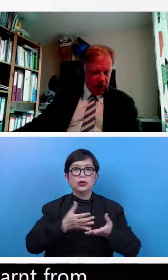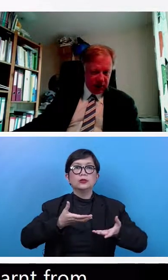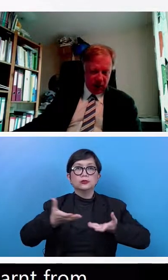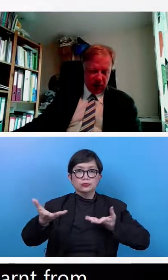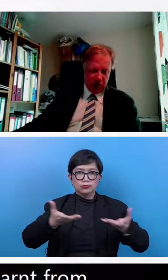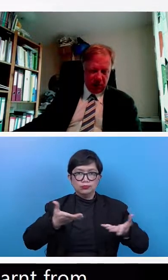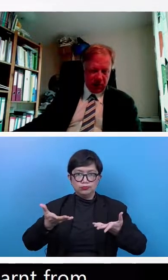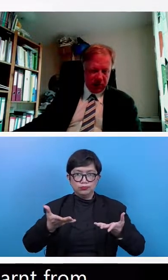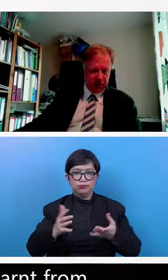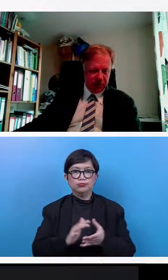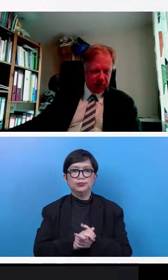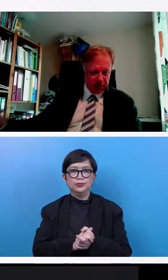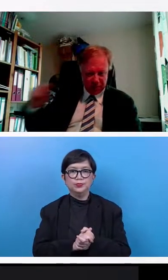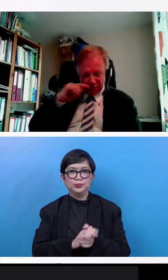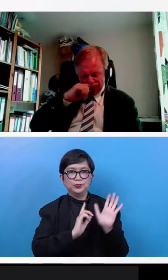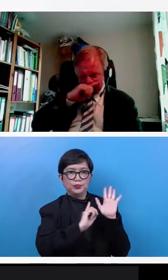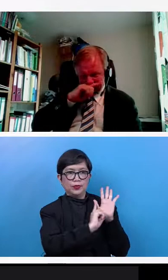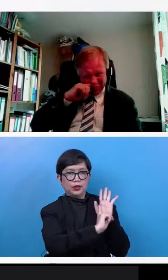Next slide, please.